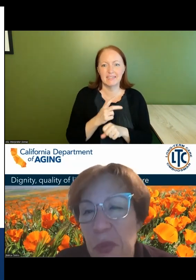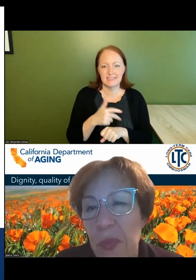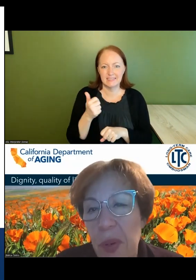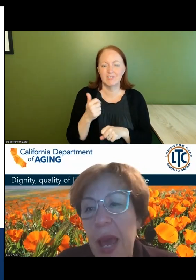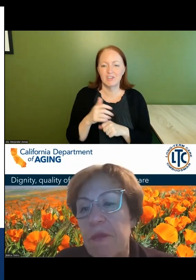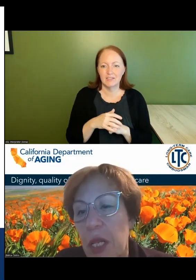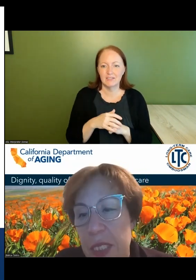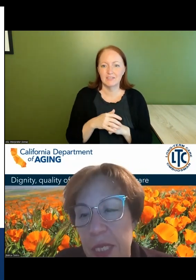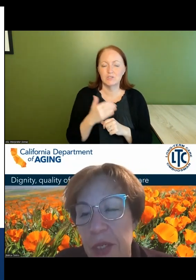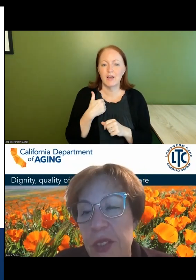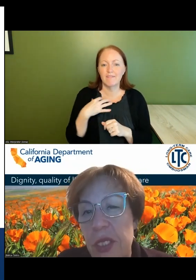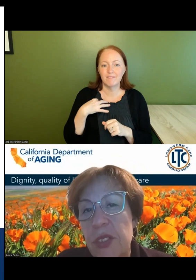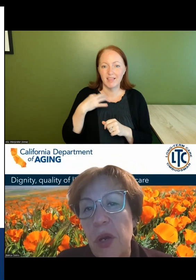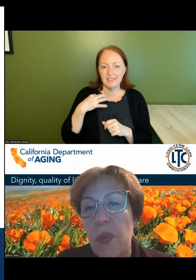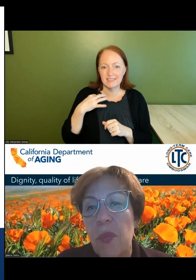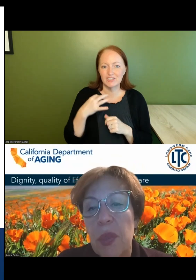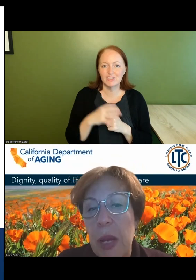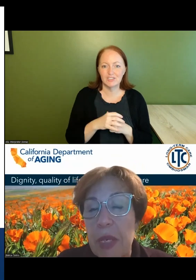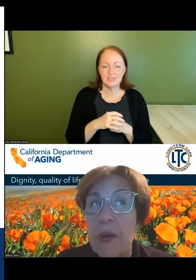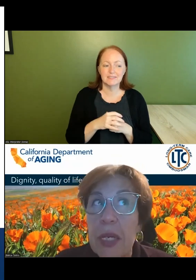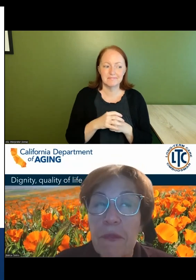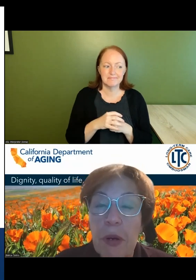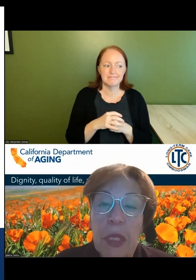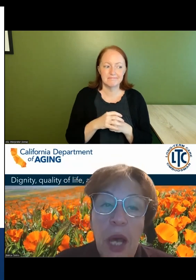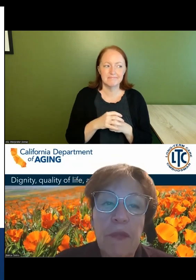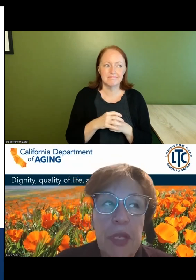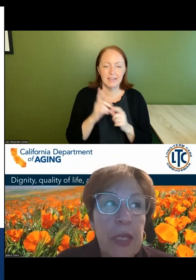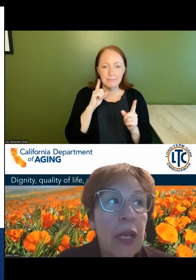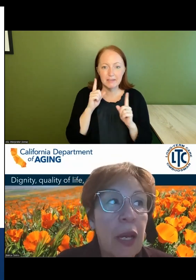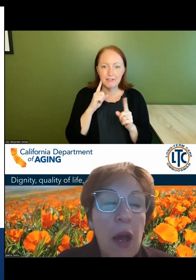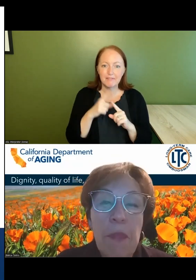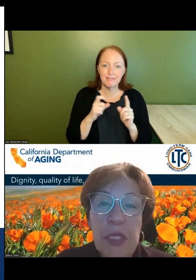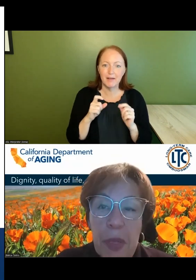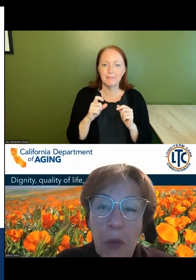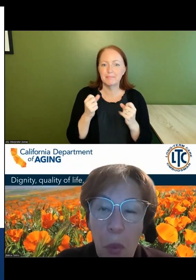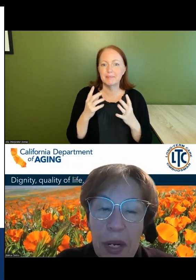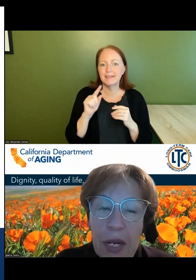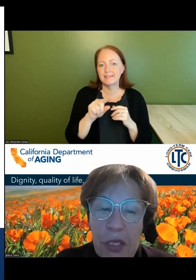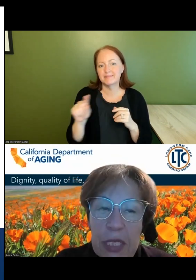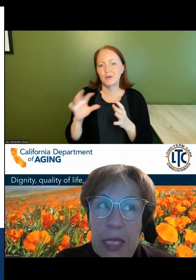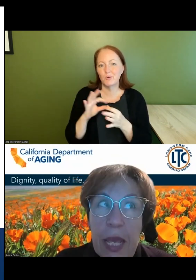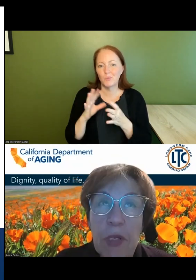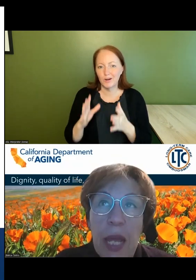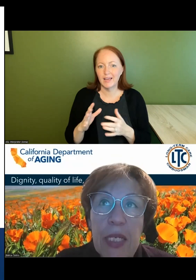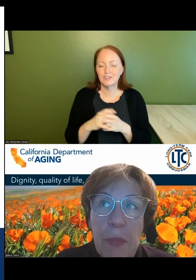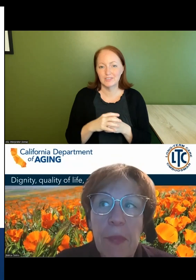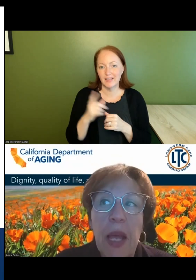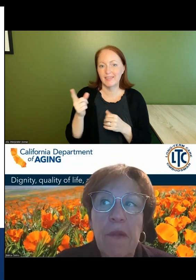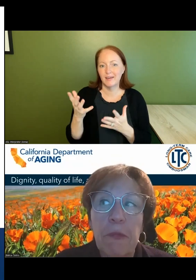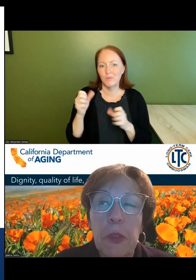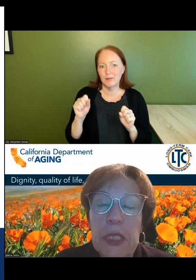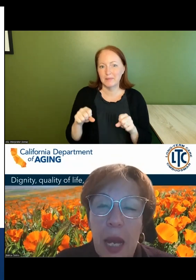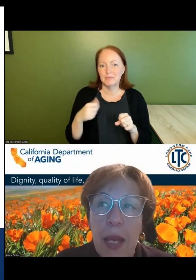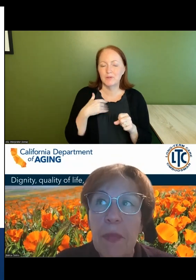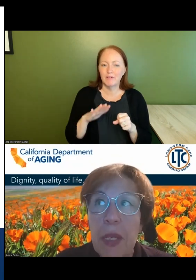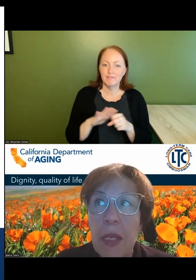difficult to have volunteers. So what I'm hearing from a lot of the ombudsman coordinators is that they would like to be able to have